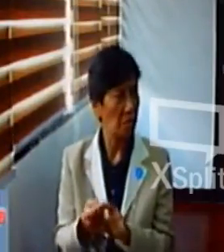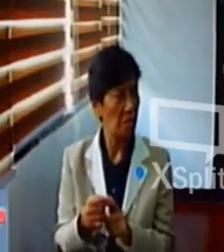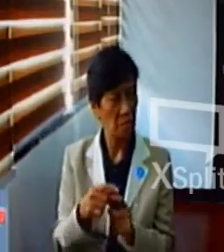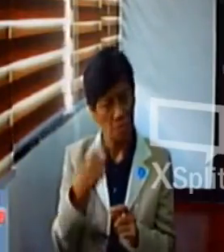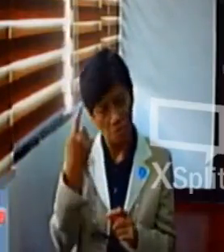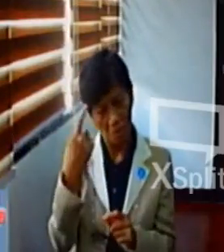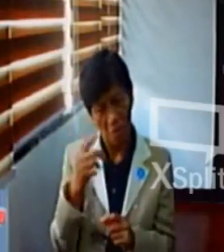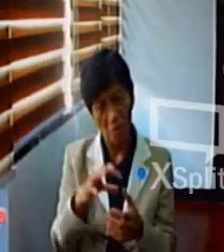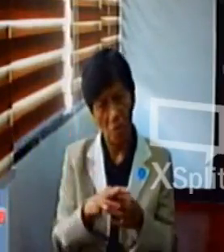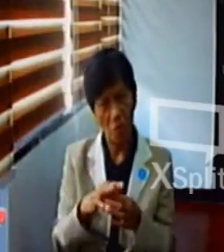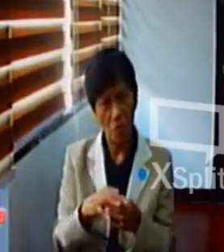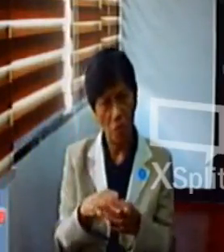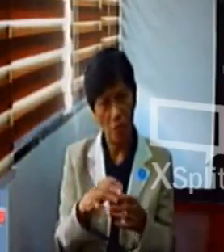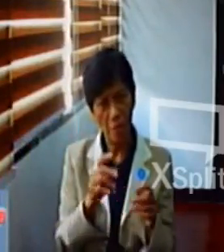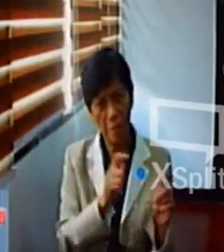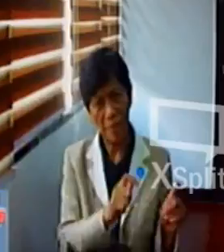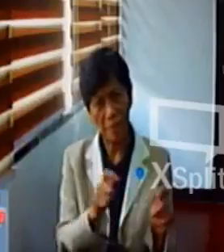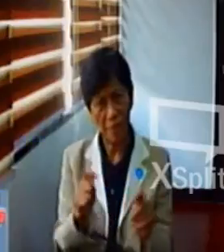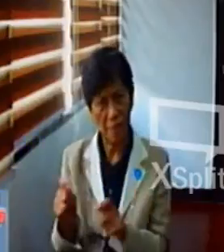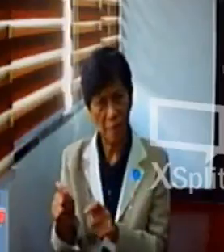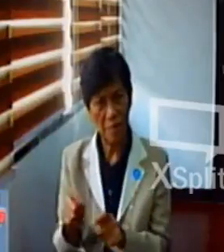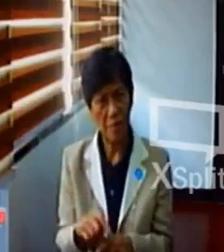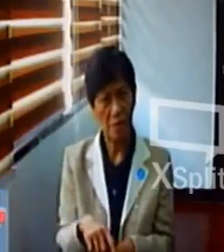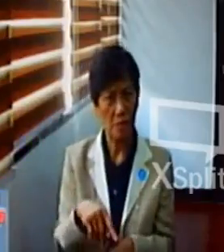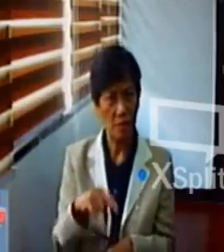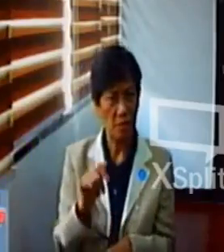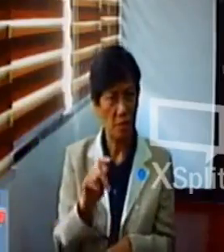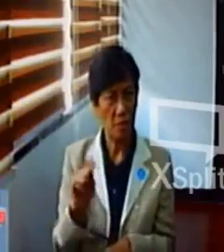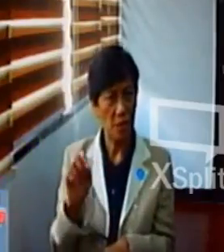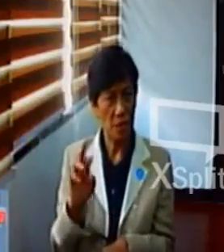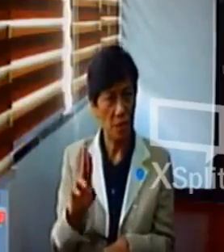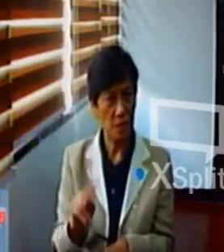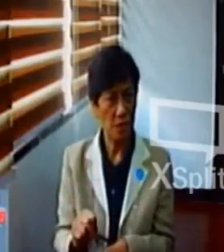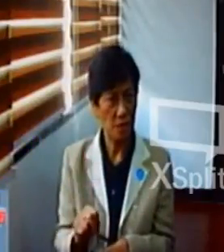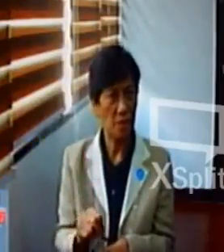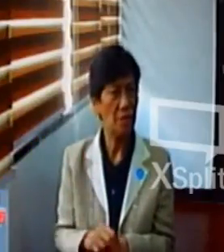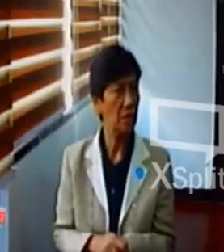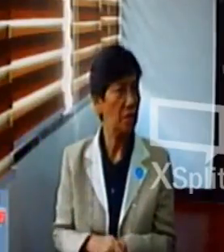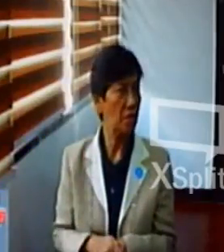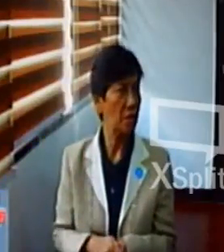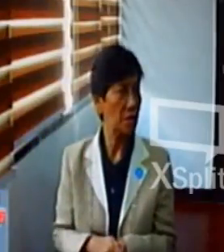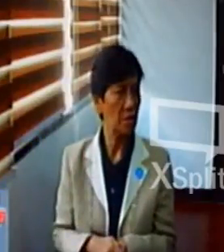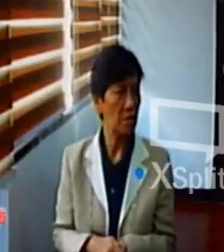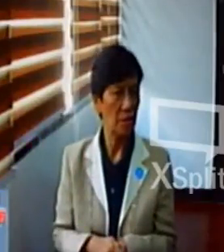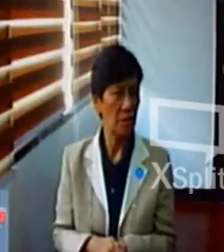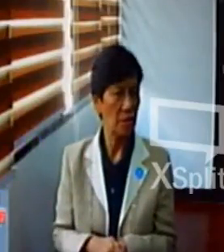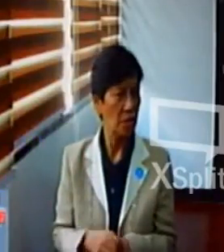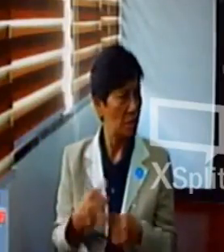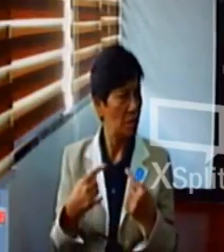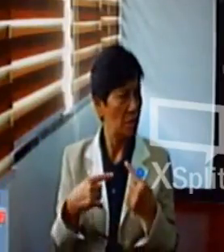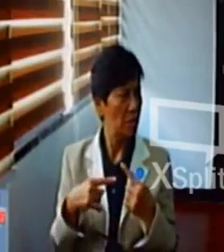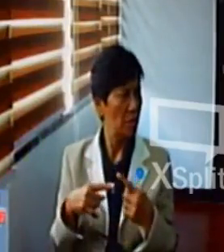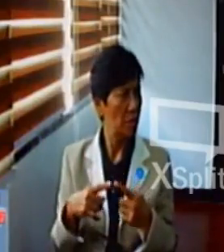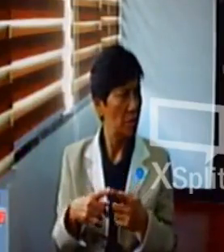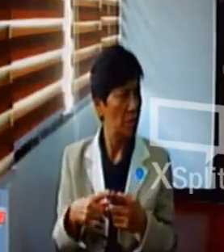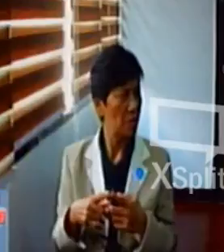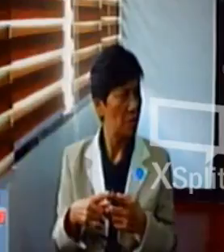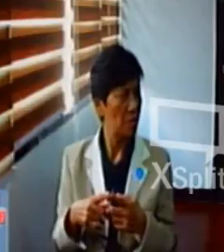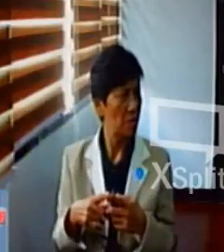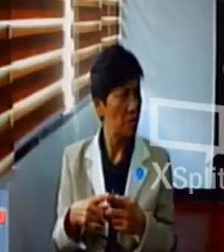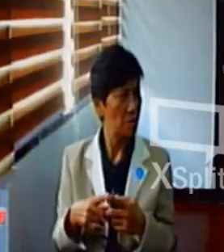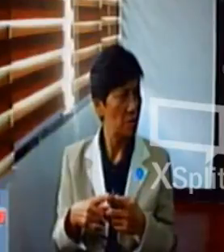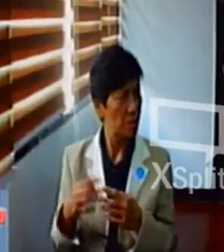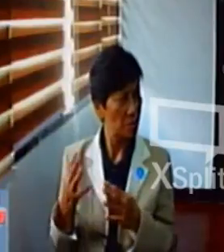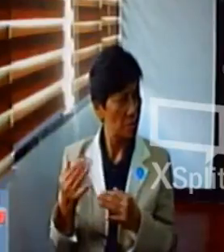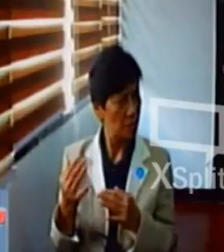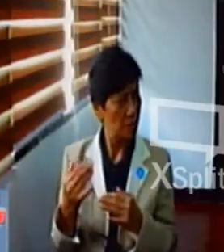skipjack. And eventually they say they predicted that they will go out of this area. Hopefully